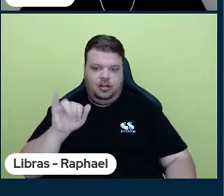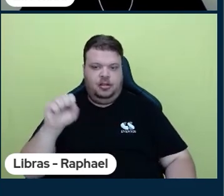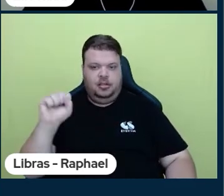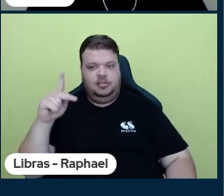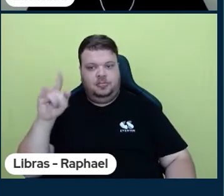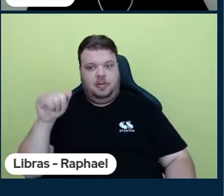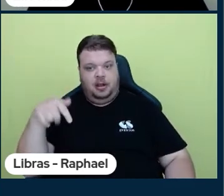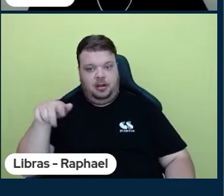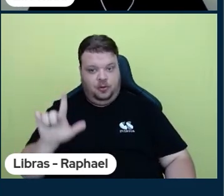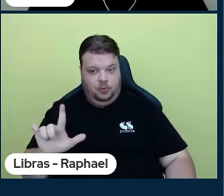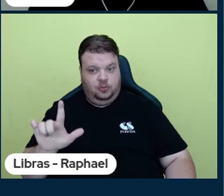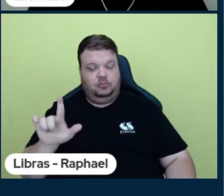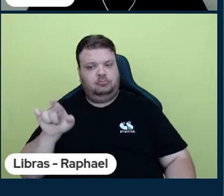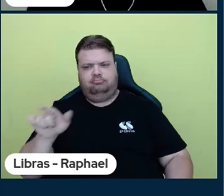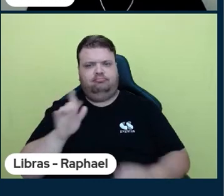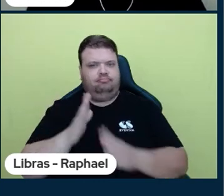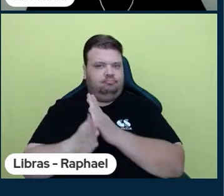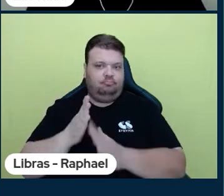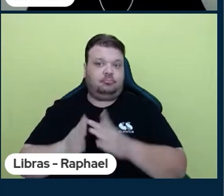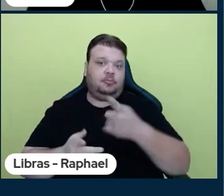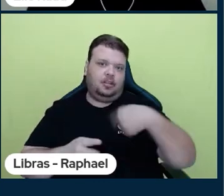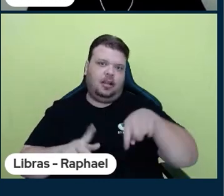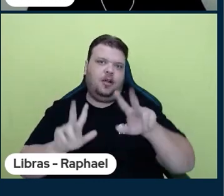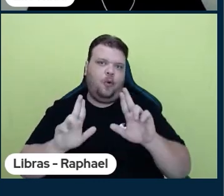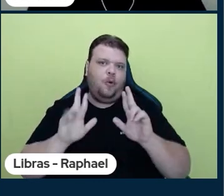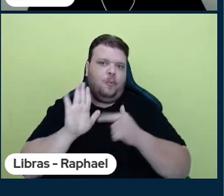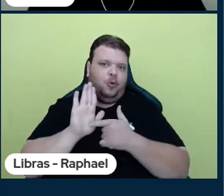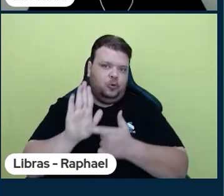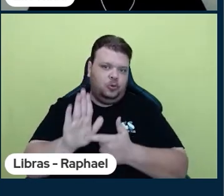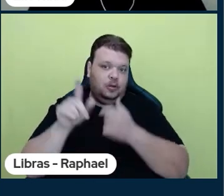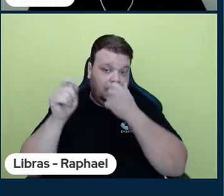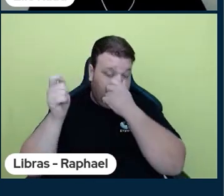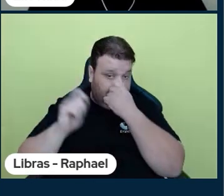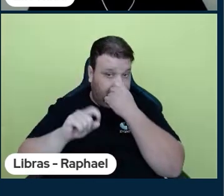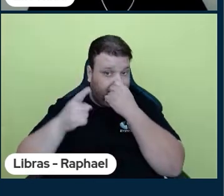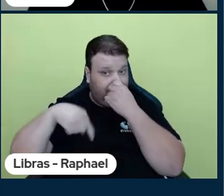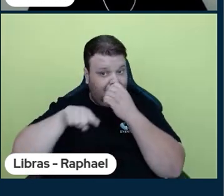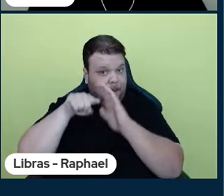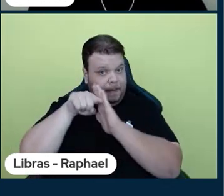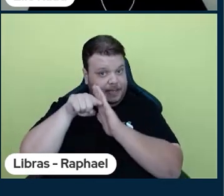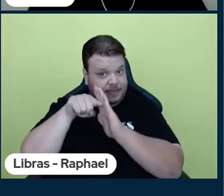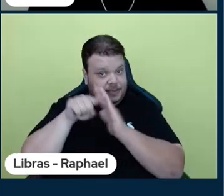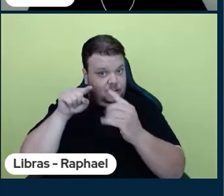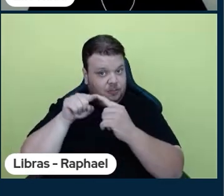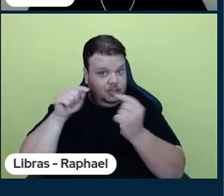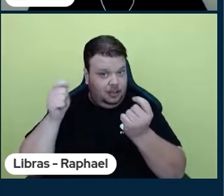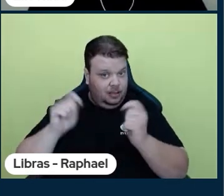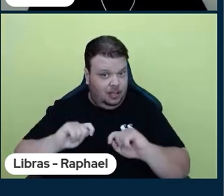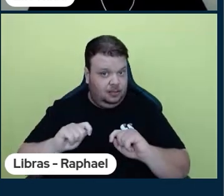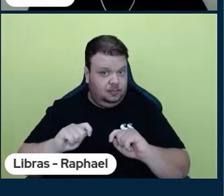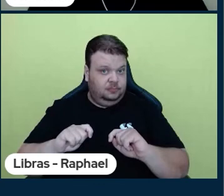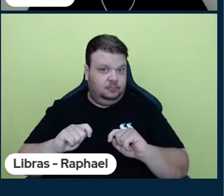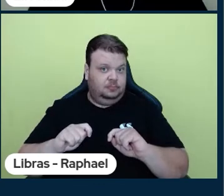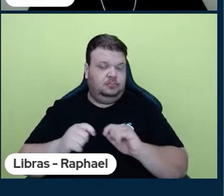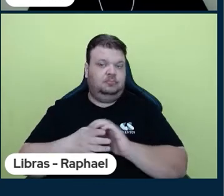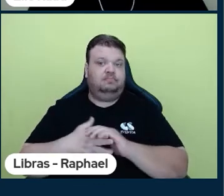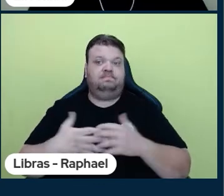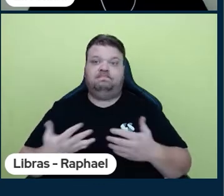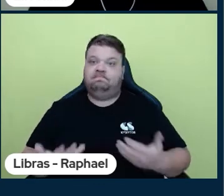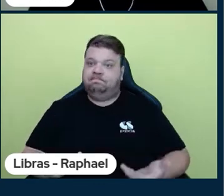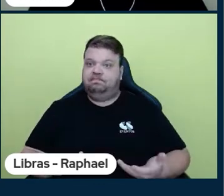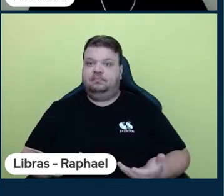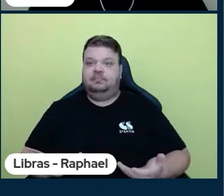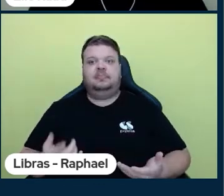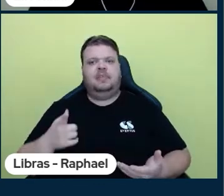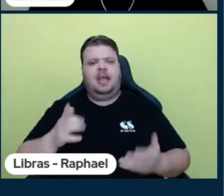very high-level steps. We need to build a training data of question and answer query. We train a machine learning model, and then